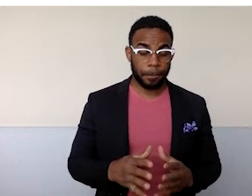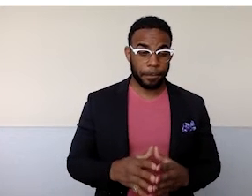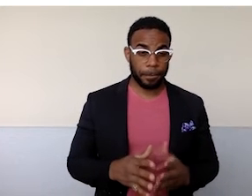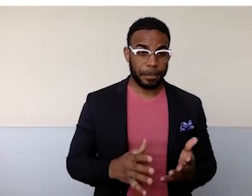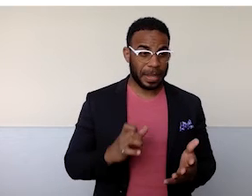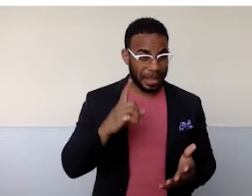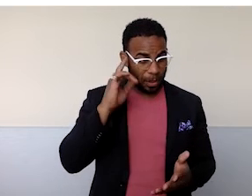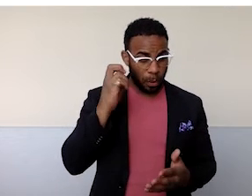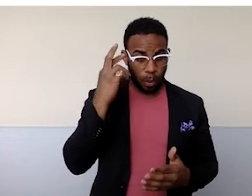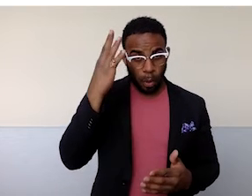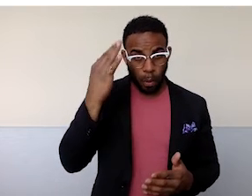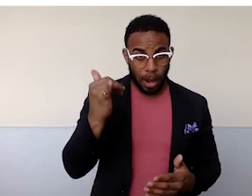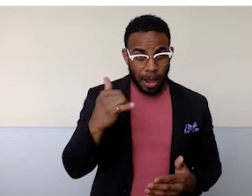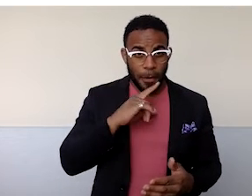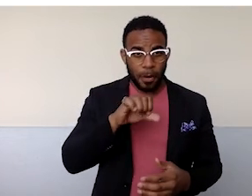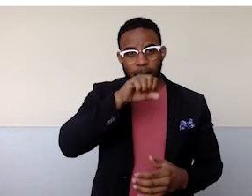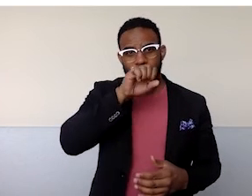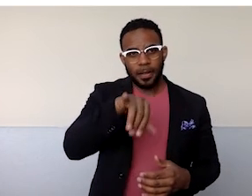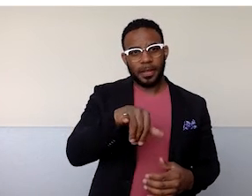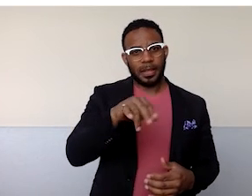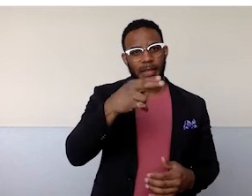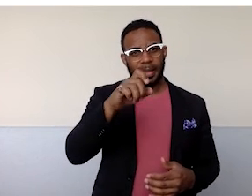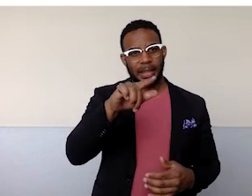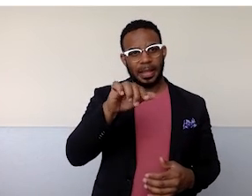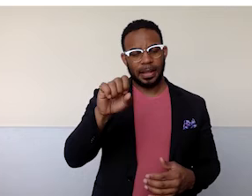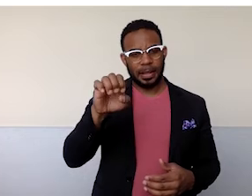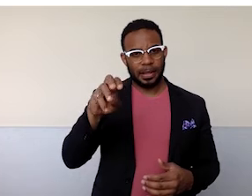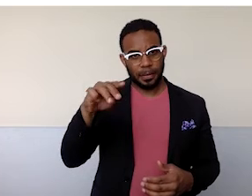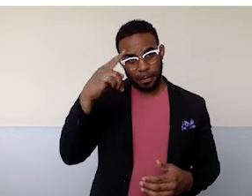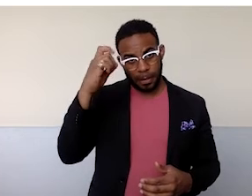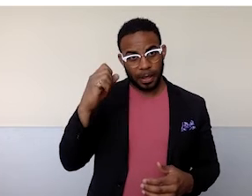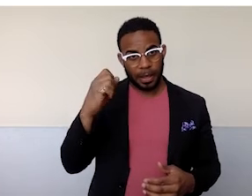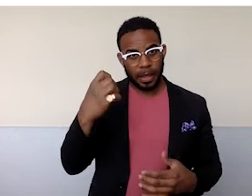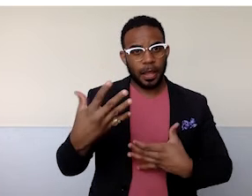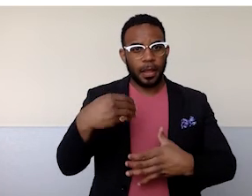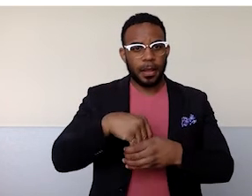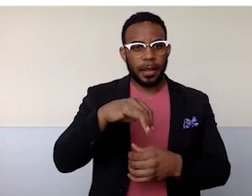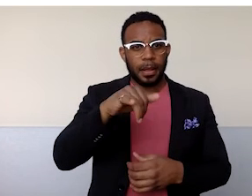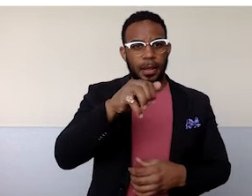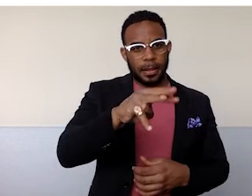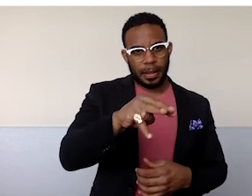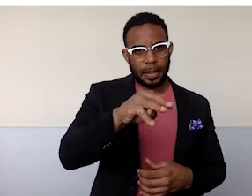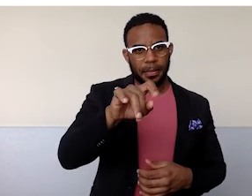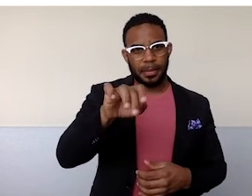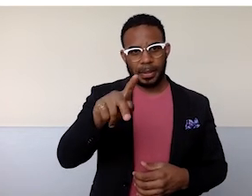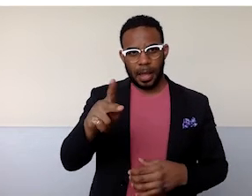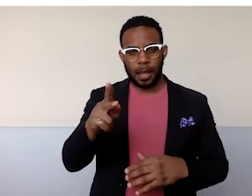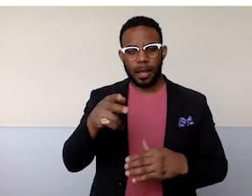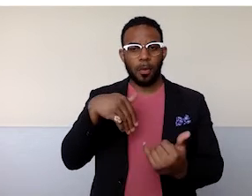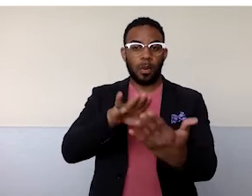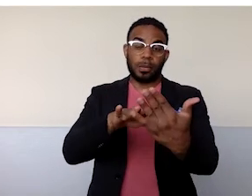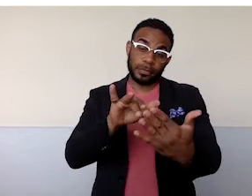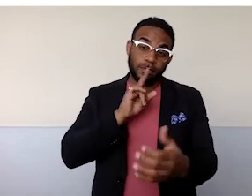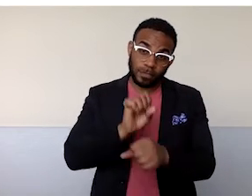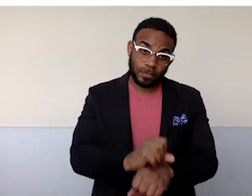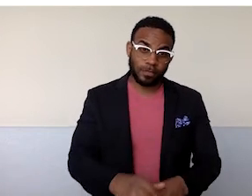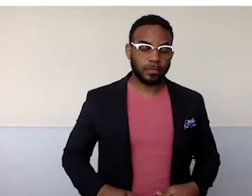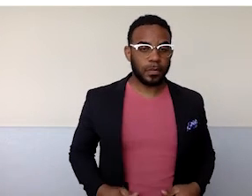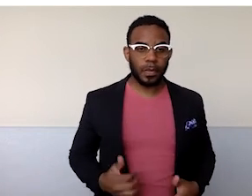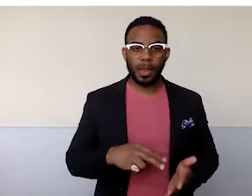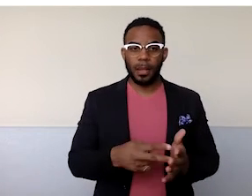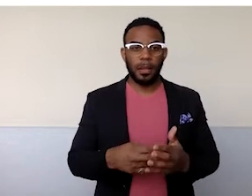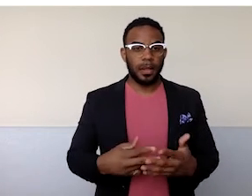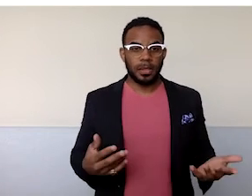I think one of the reasons why I really love Activity CMS is because it embraces the Jamstack approach. Yeah, it does. I